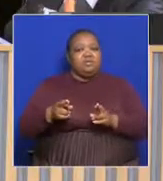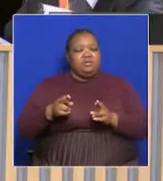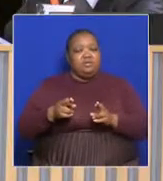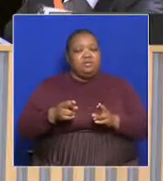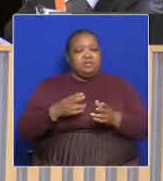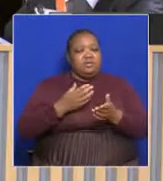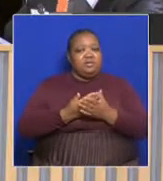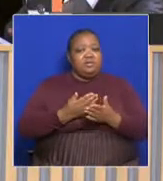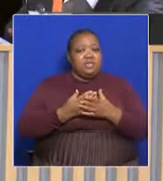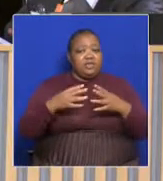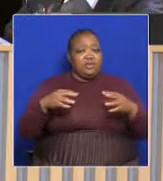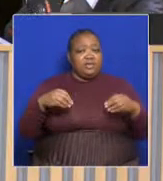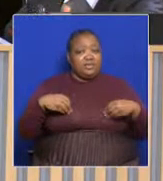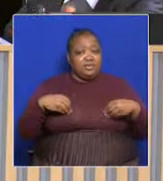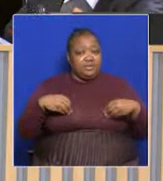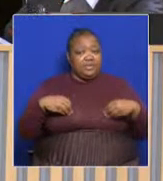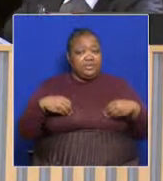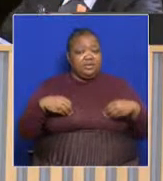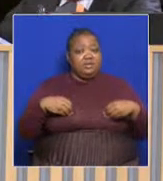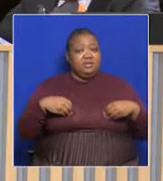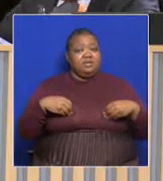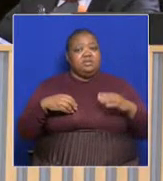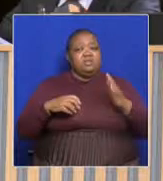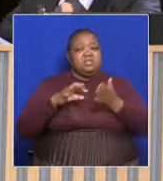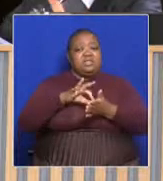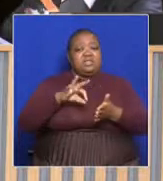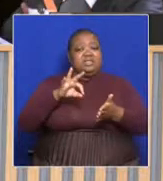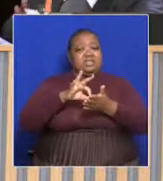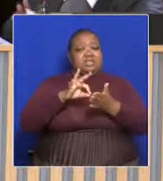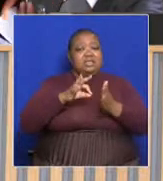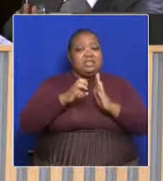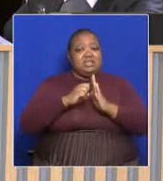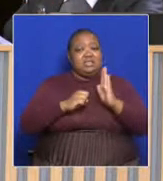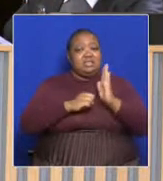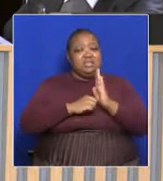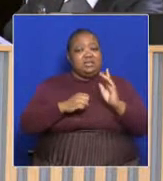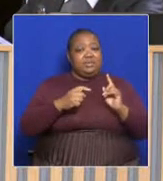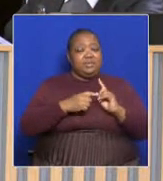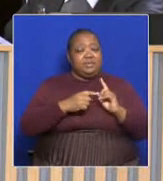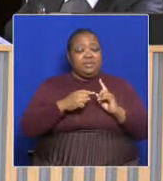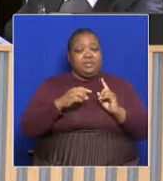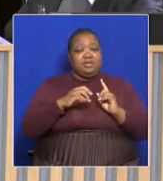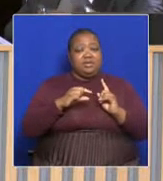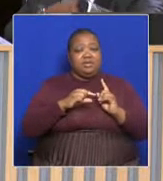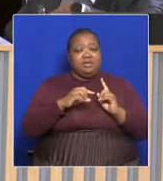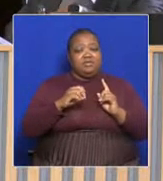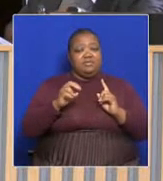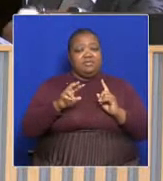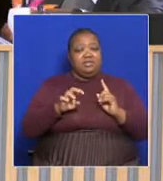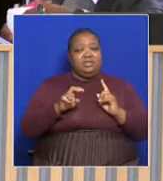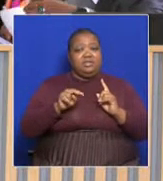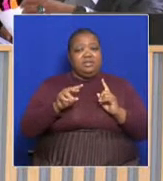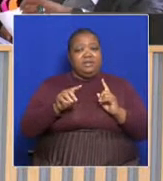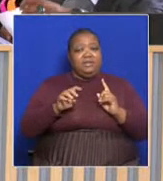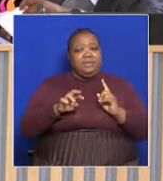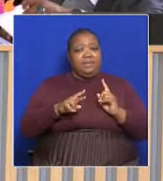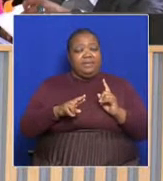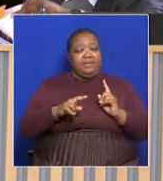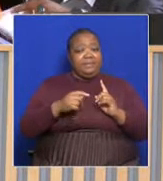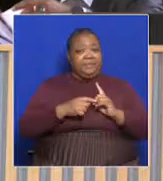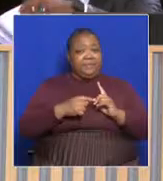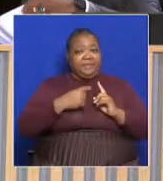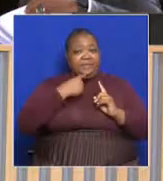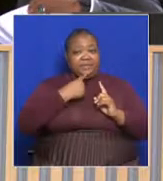we are talking about a signed statement from Governor? Yes, that's correct. So he indicated, in fact, it is under